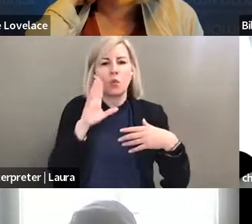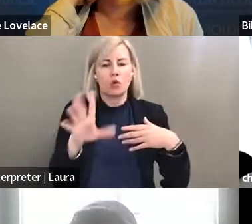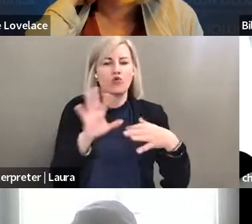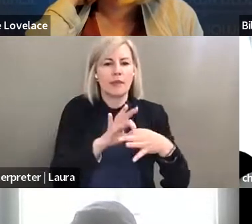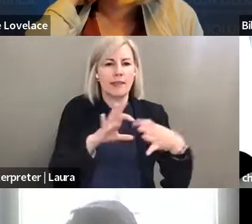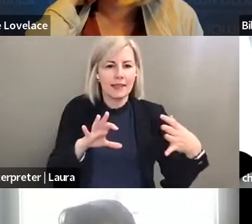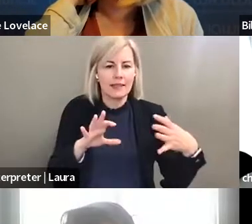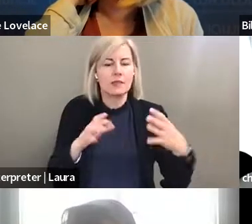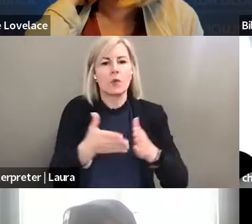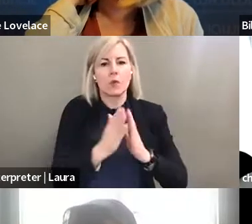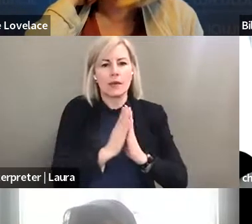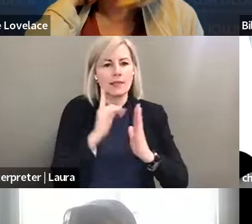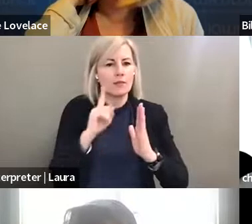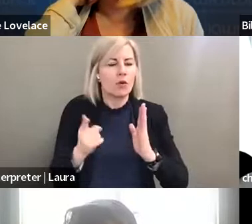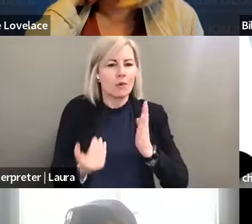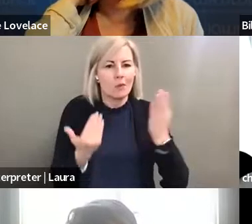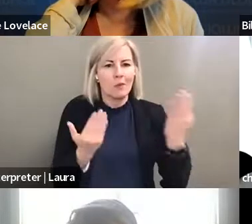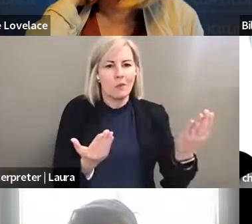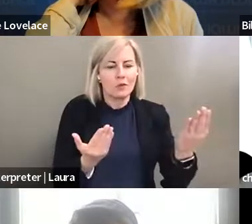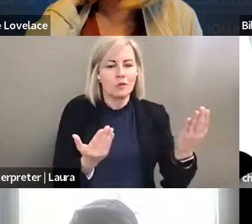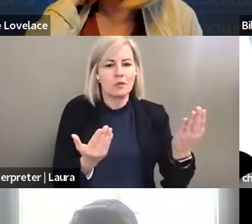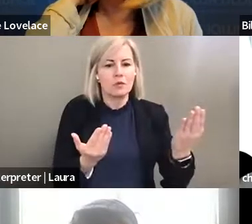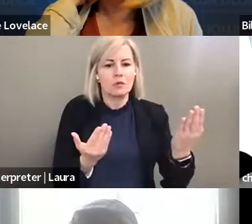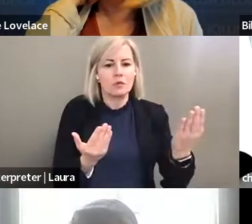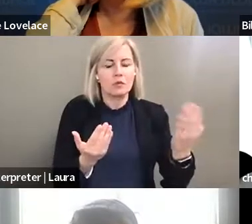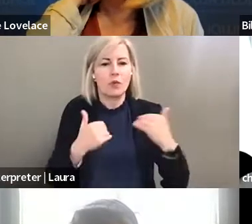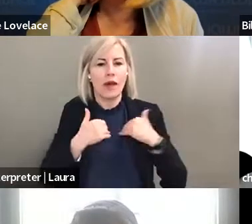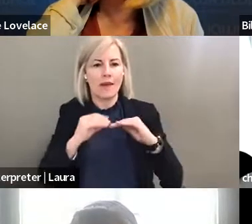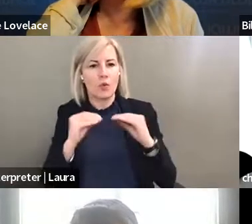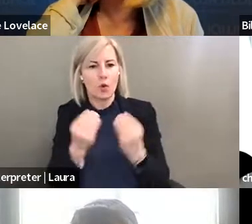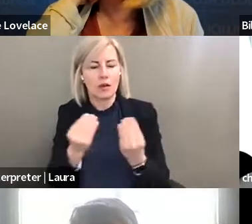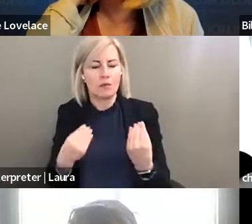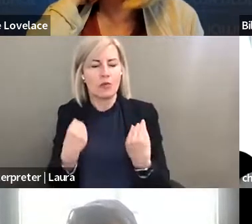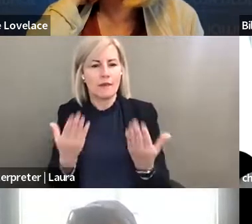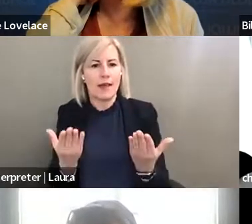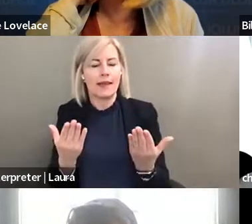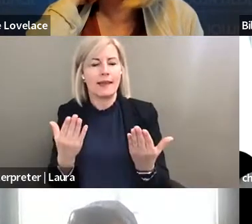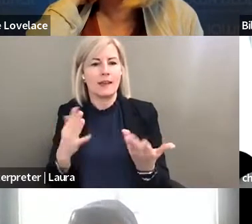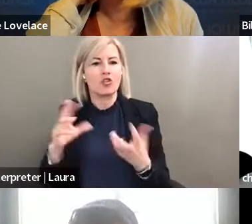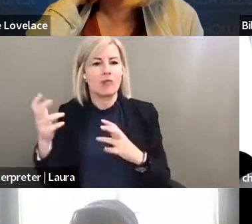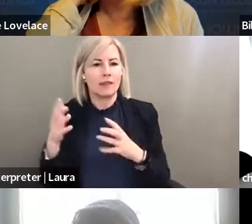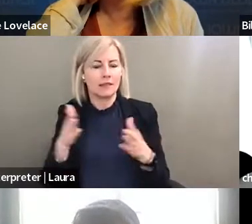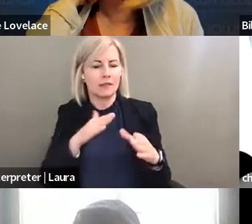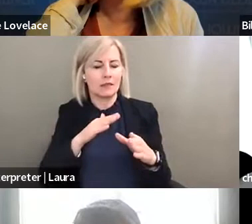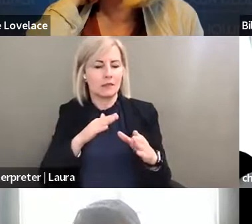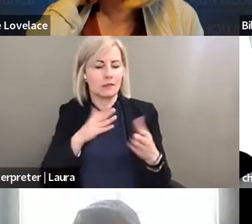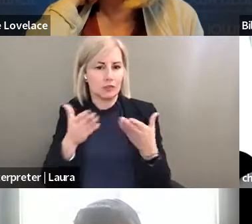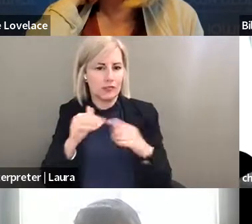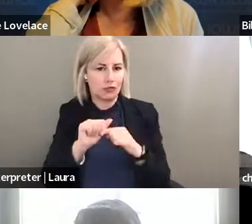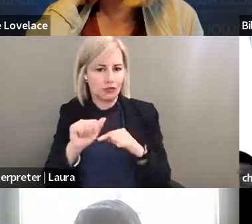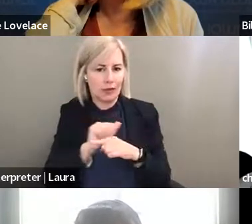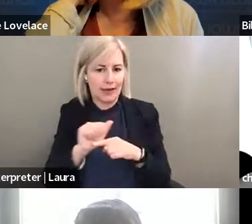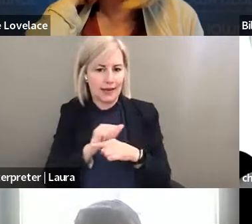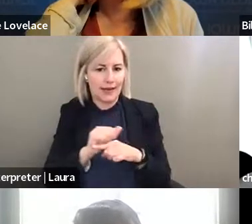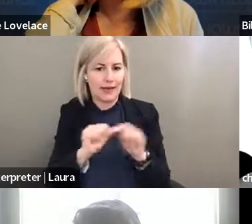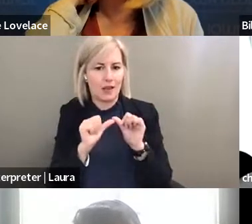a request for proposals to have an organization provide crisis services training ongoing